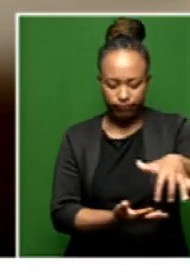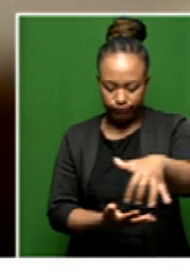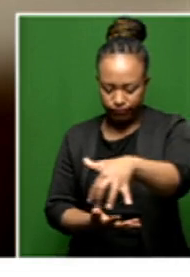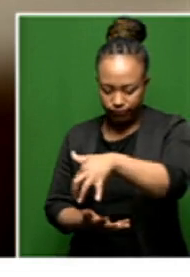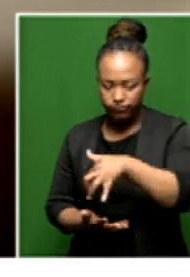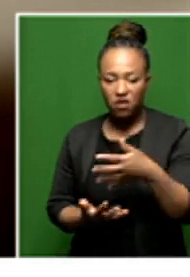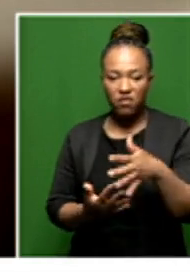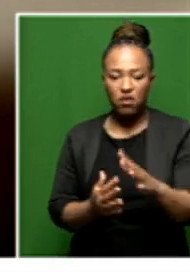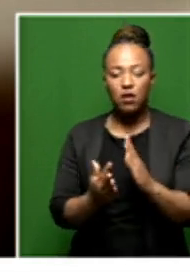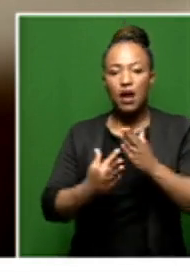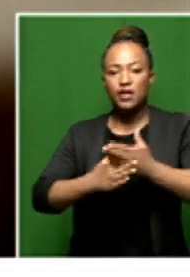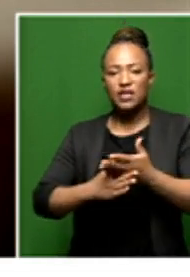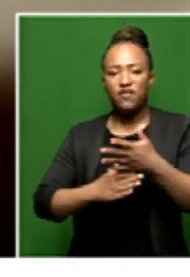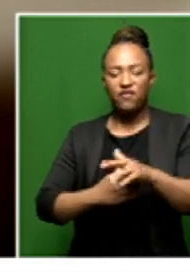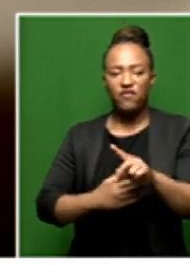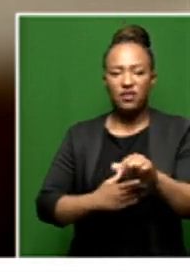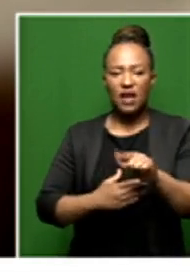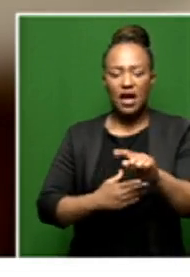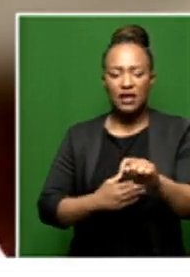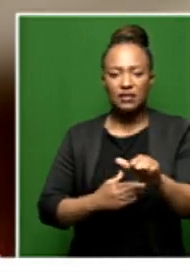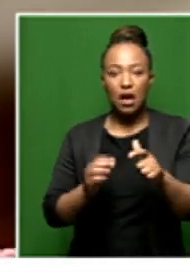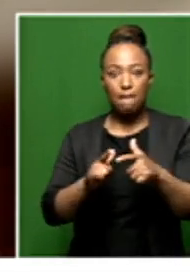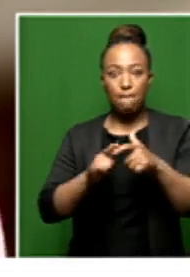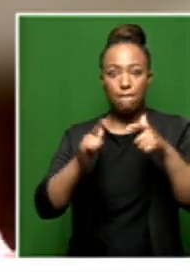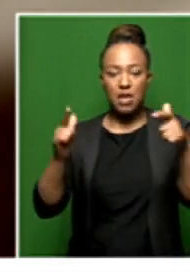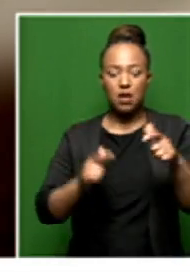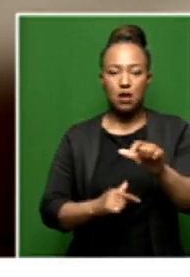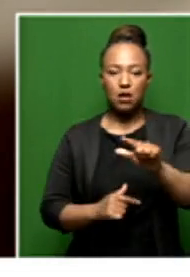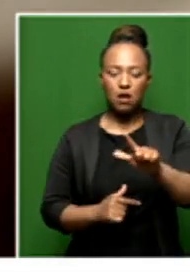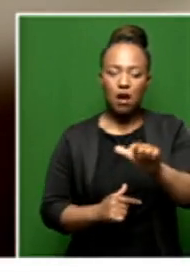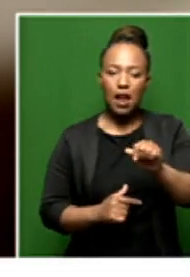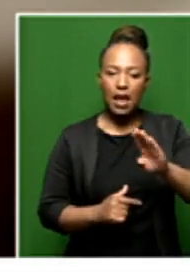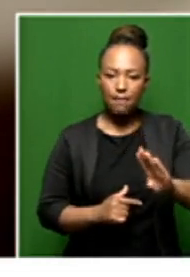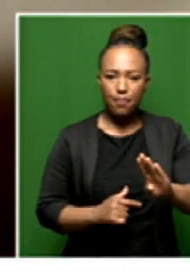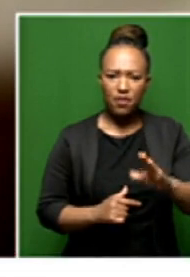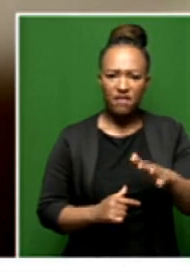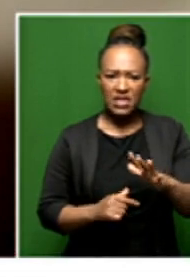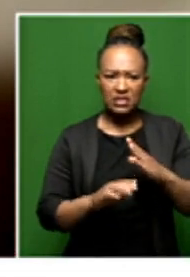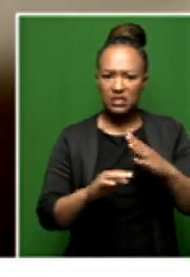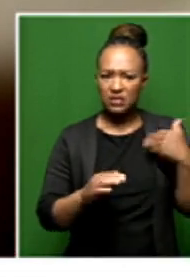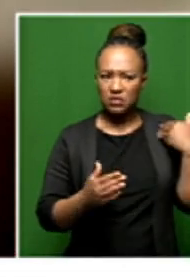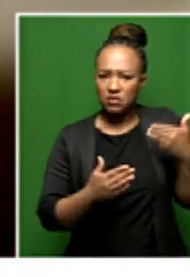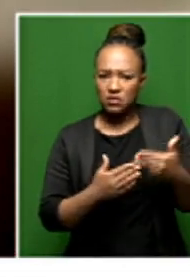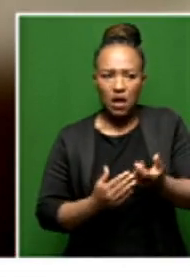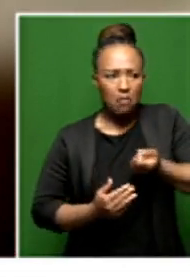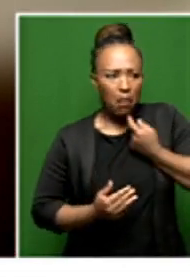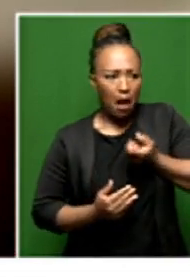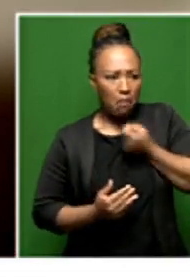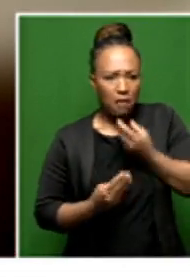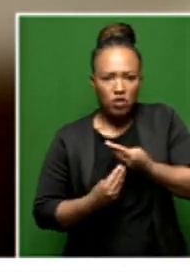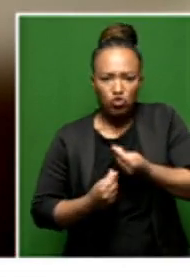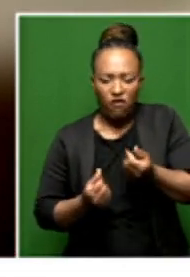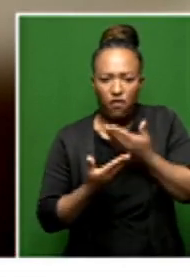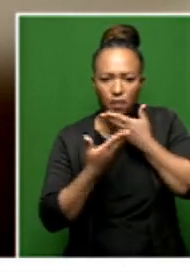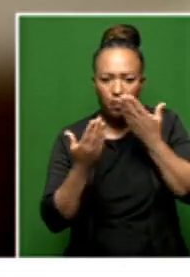got access to data from one of the biggest labs. So that was looking at how the resistance was changing over a 5-year